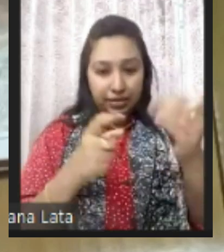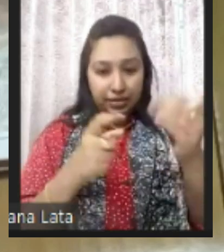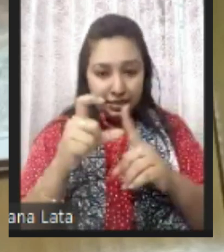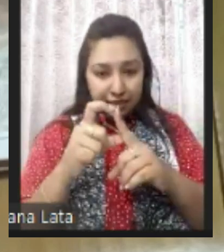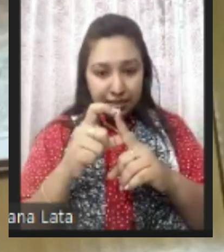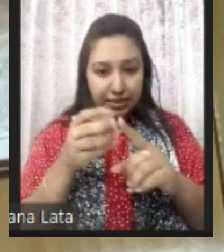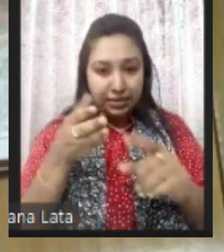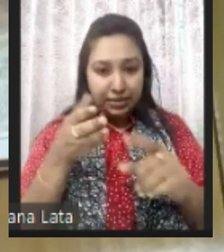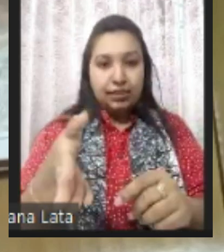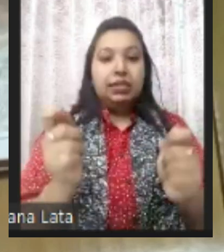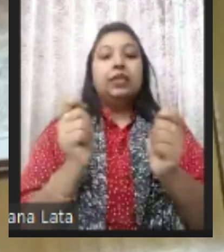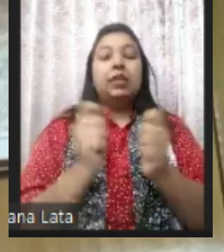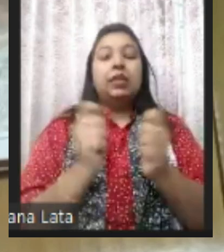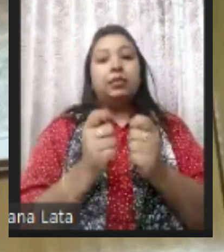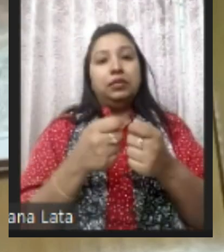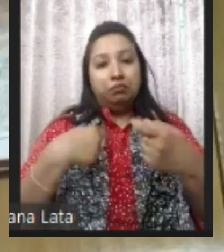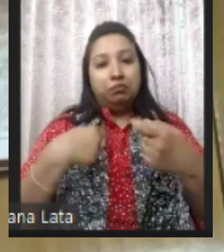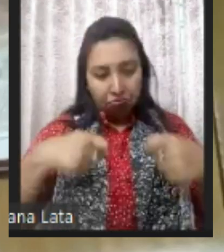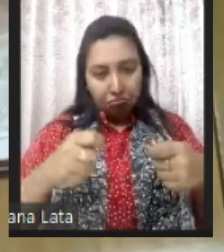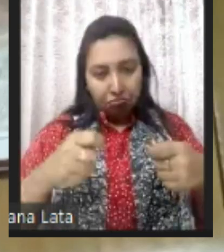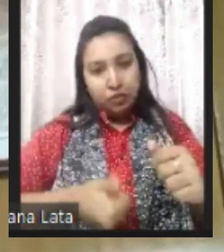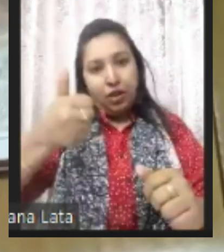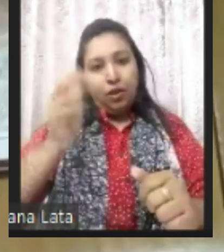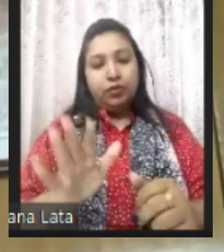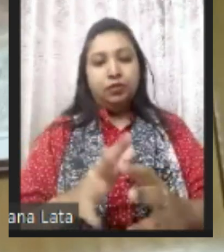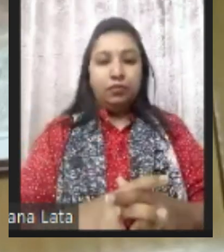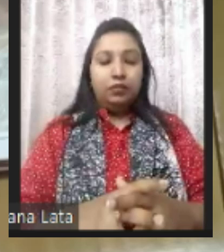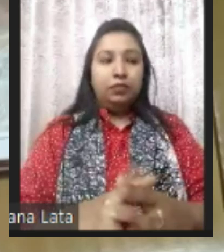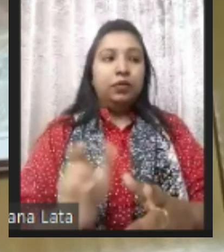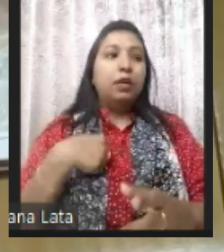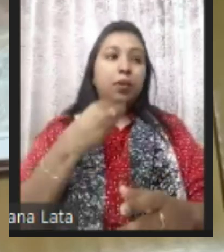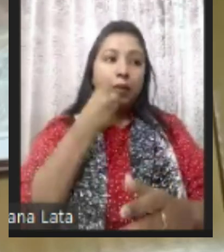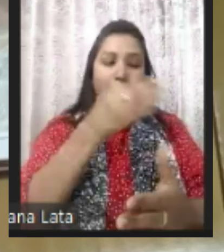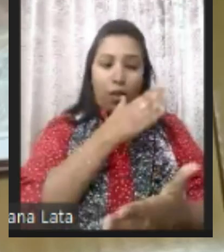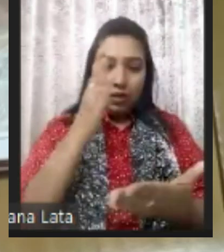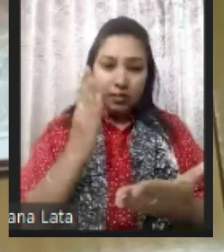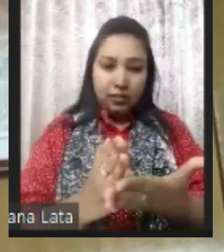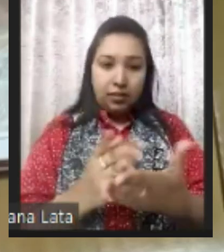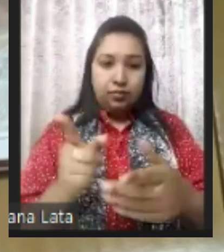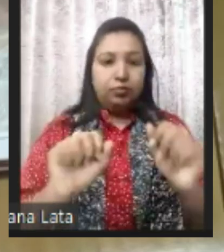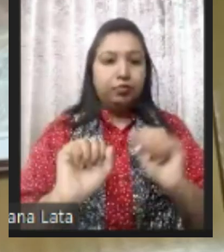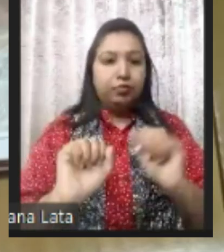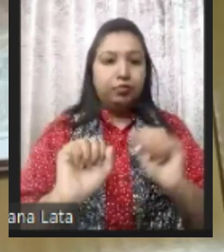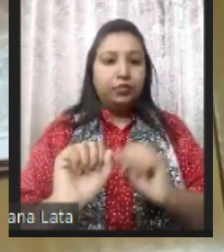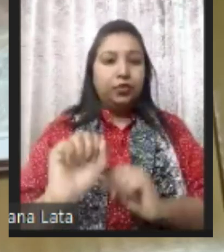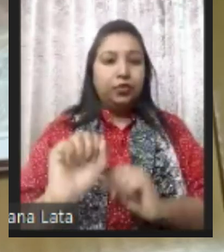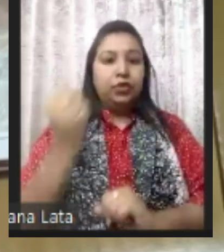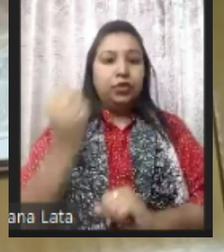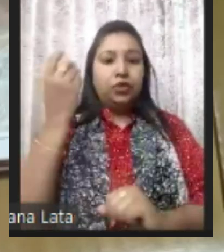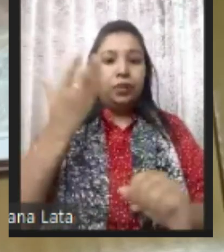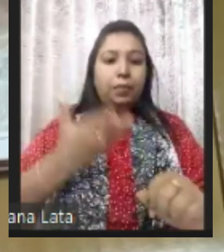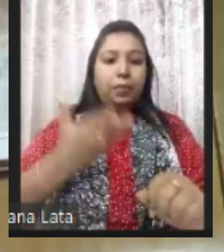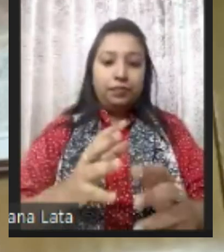DSS. With these few words, I would like to conclude here. Joy Bangla. Thank you.